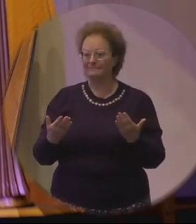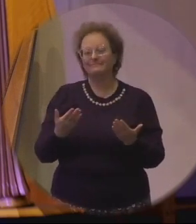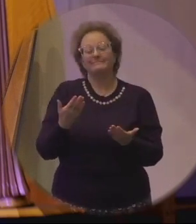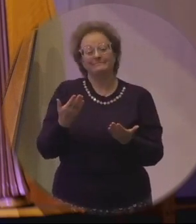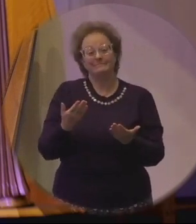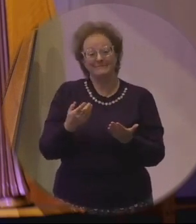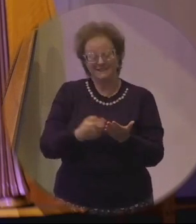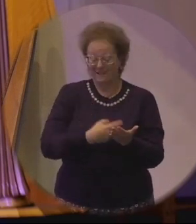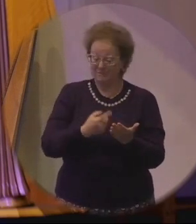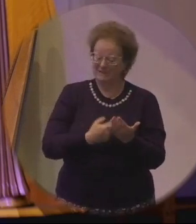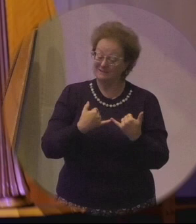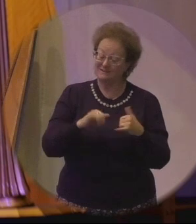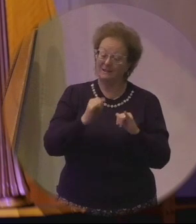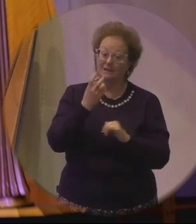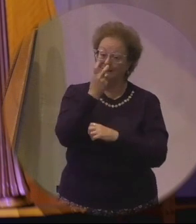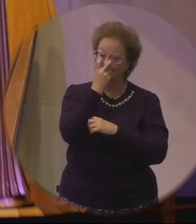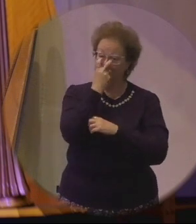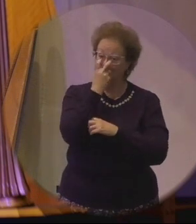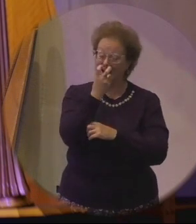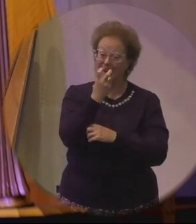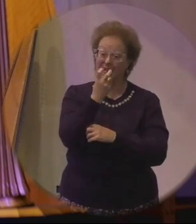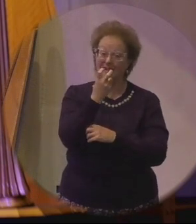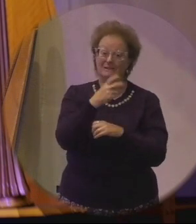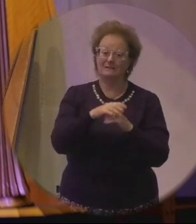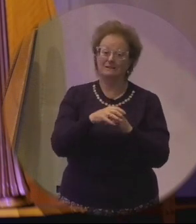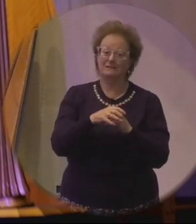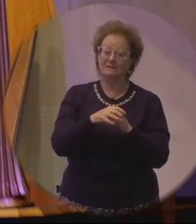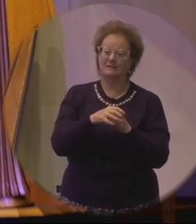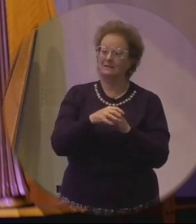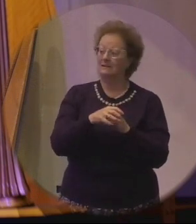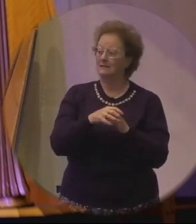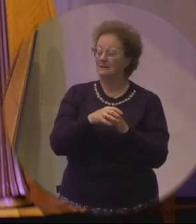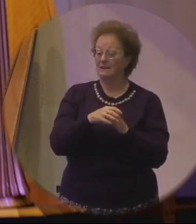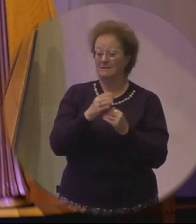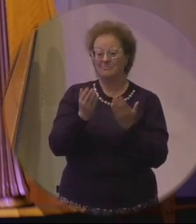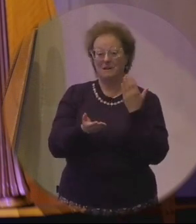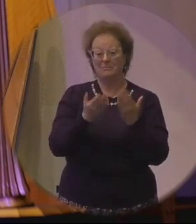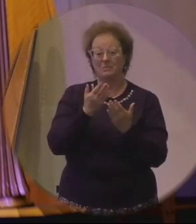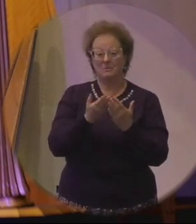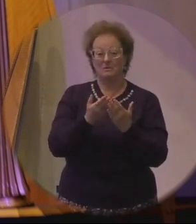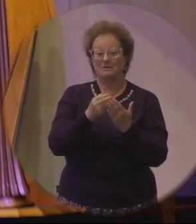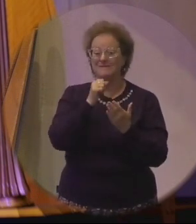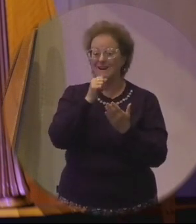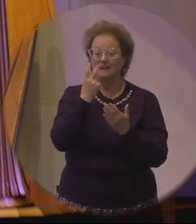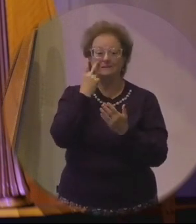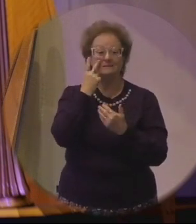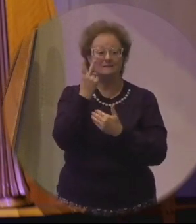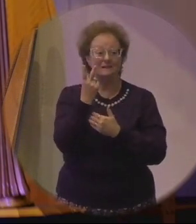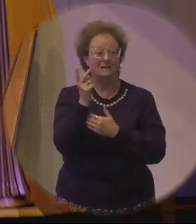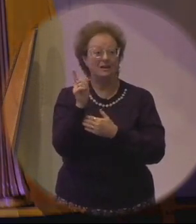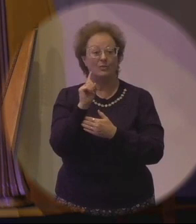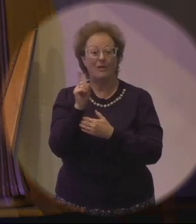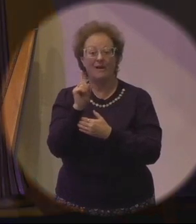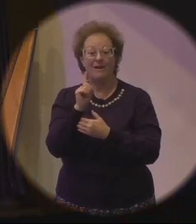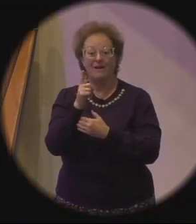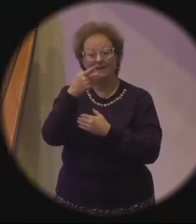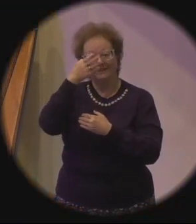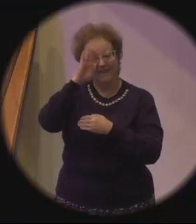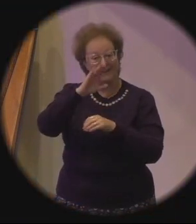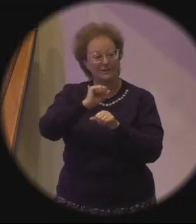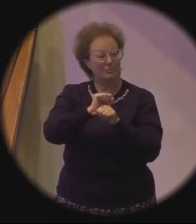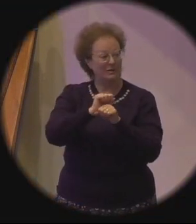doubt God's goodness in our lives. And I wonder if maybe it's because of this. Sometimes we fail to see where God's at